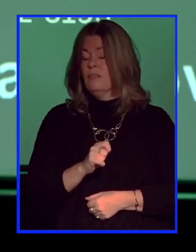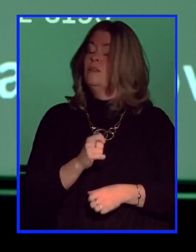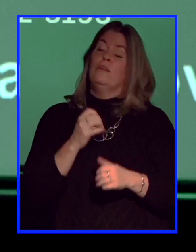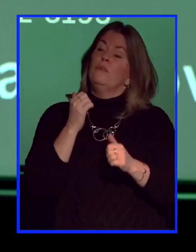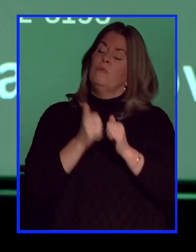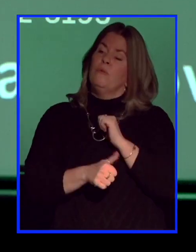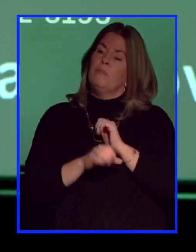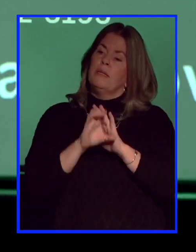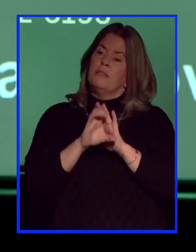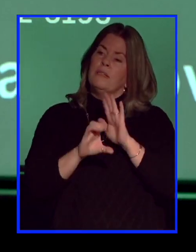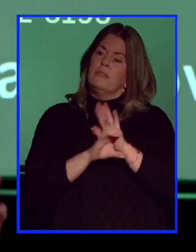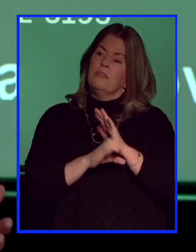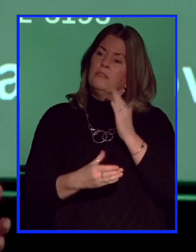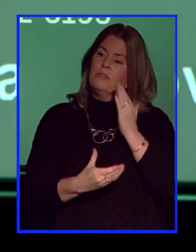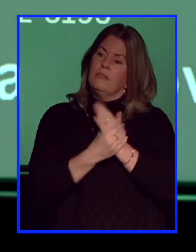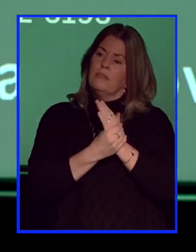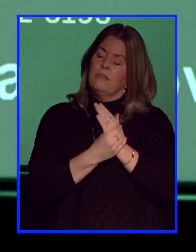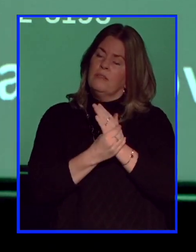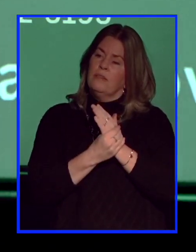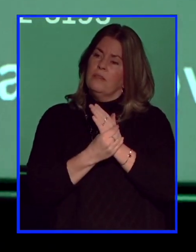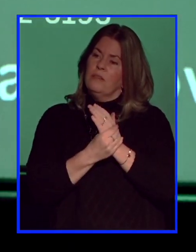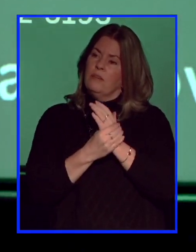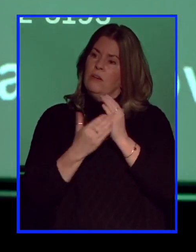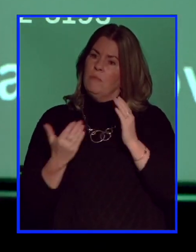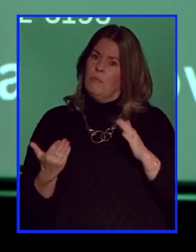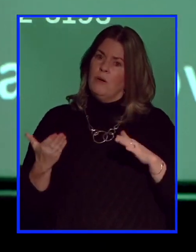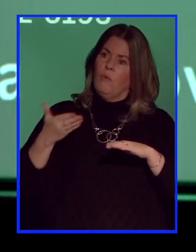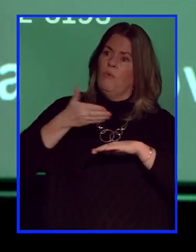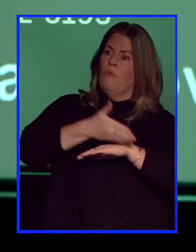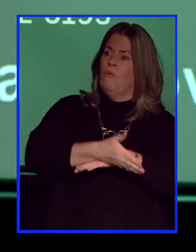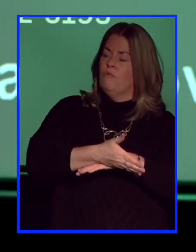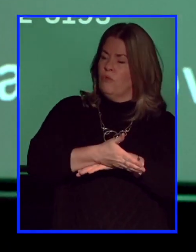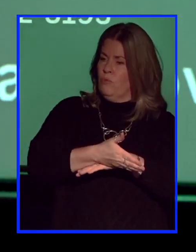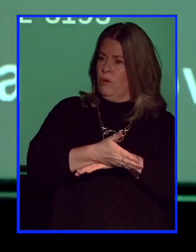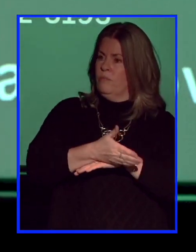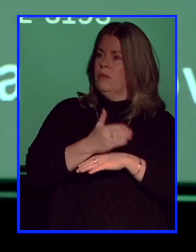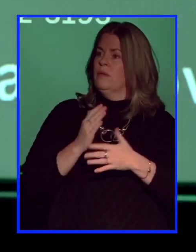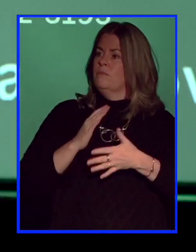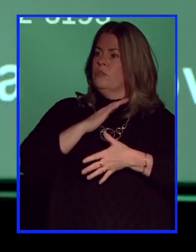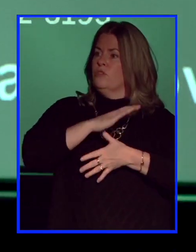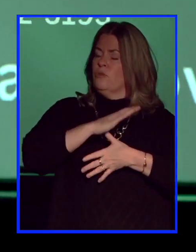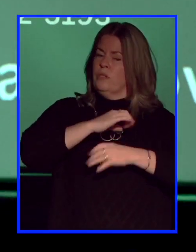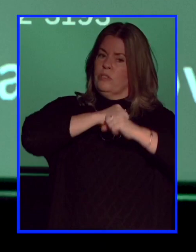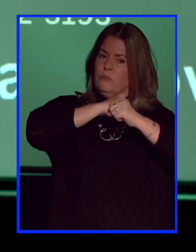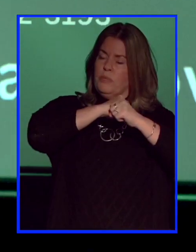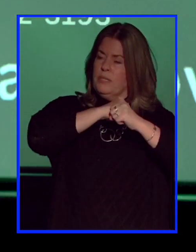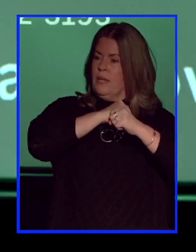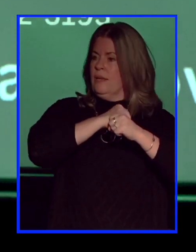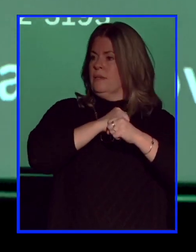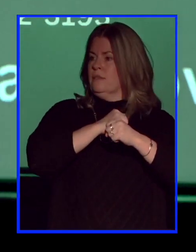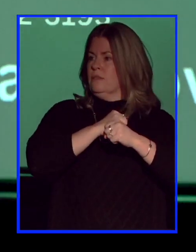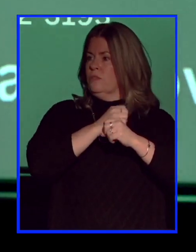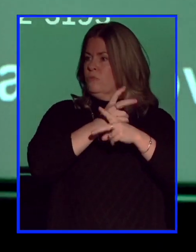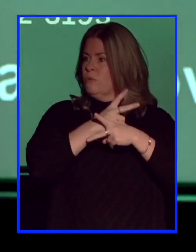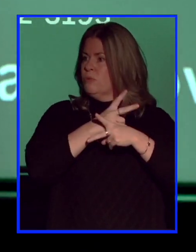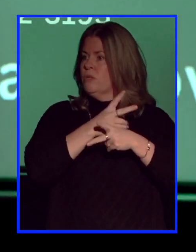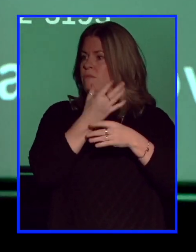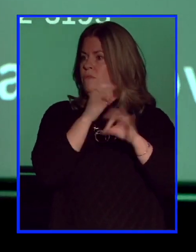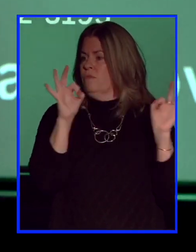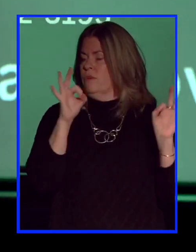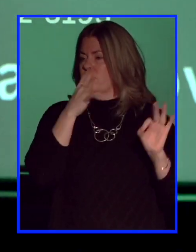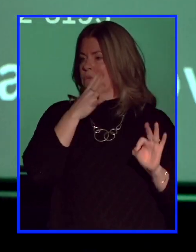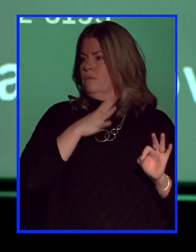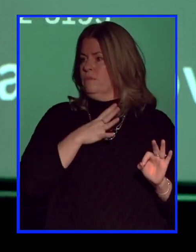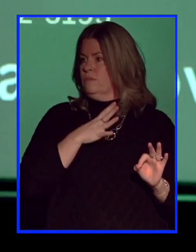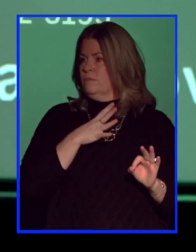passed the constitutional amendment by an overwhelming majority to protect reproductive freedom for women in the state of Vermont.